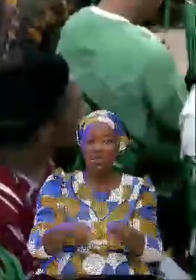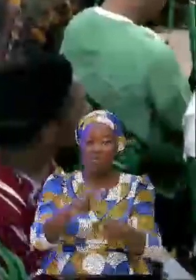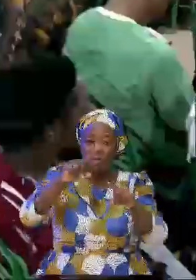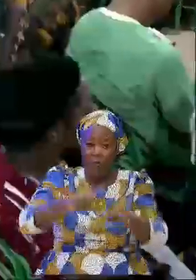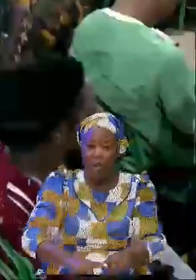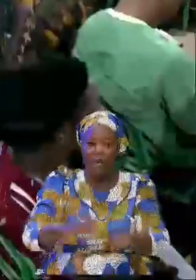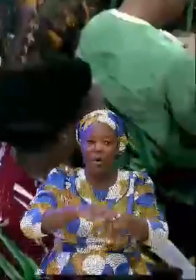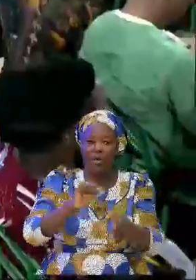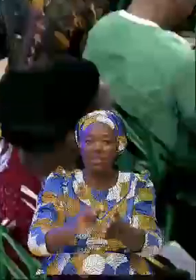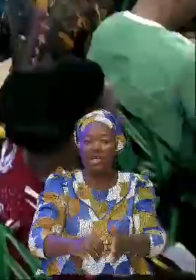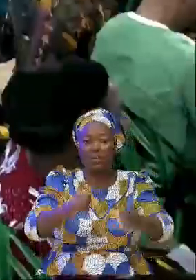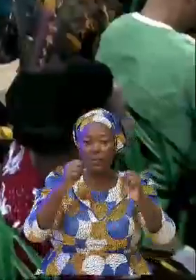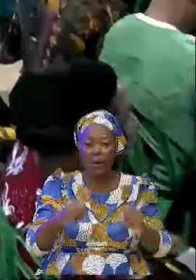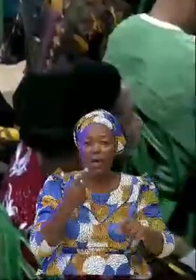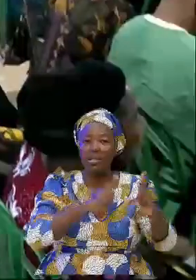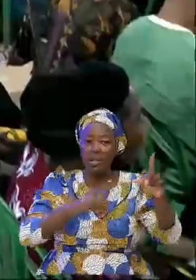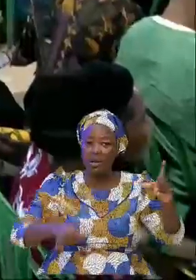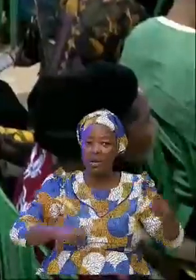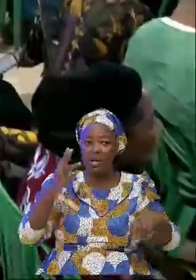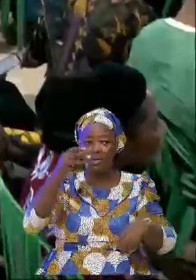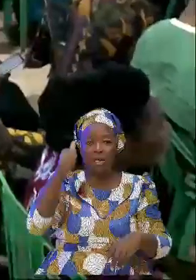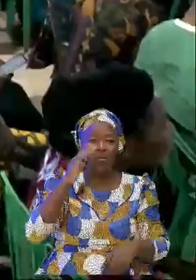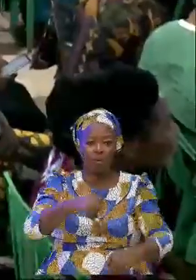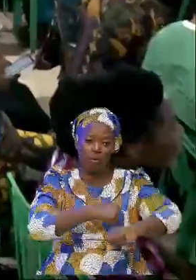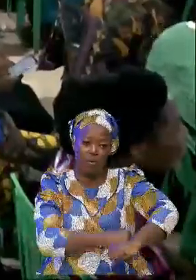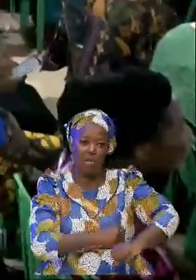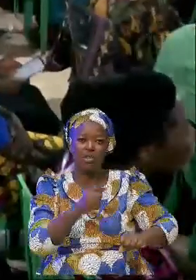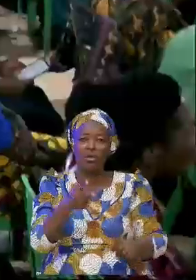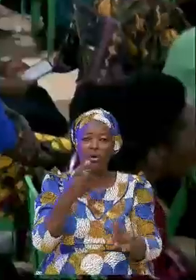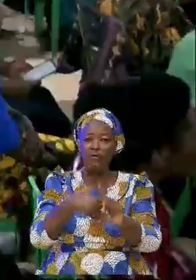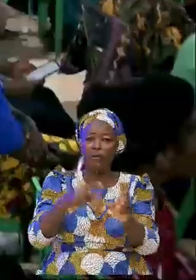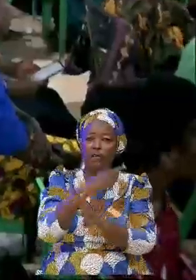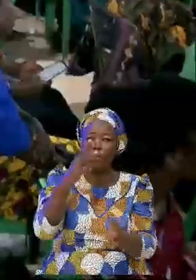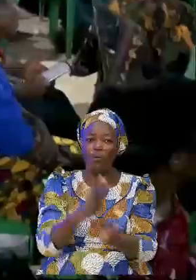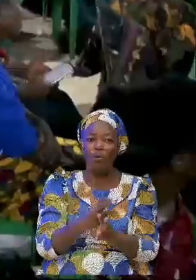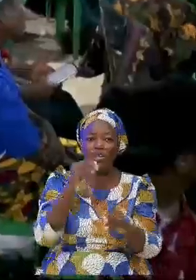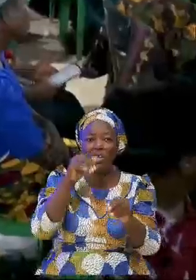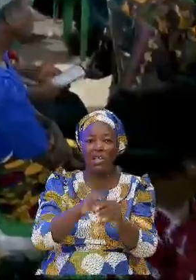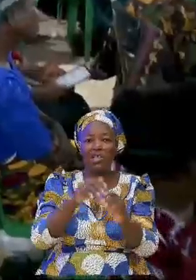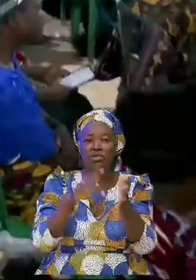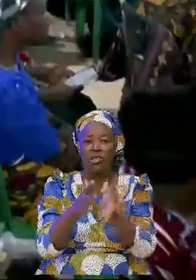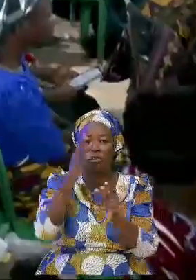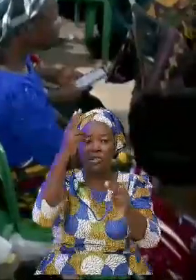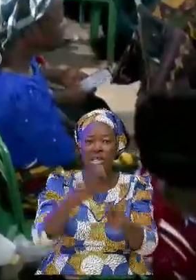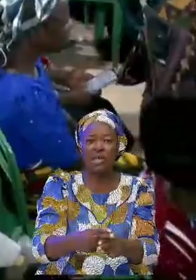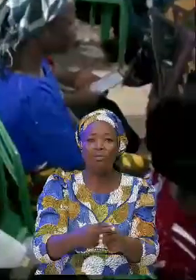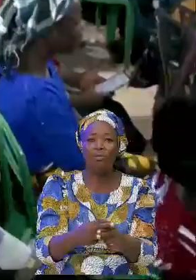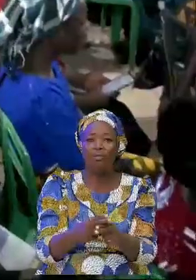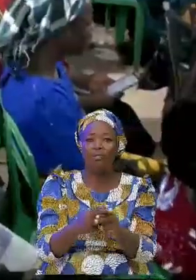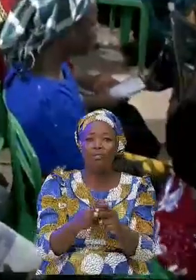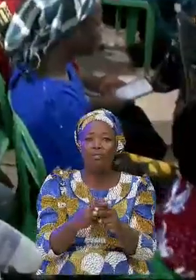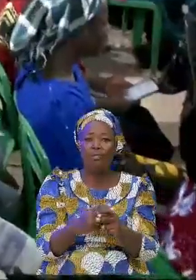strong, as you depend on that power, the Lord Himself will protect you from